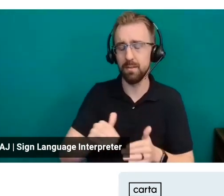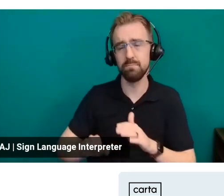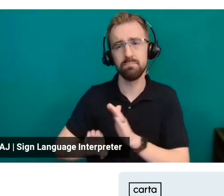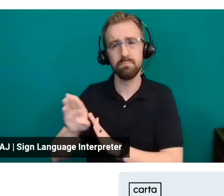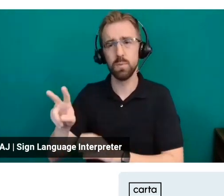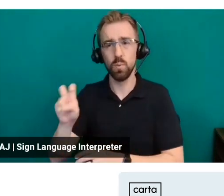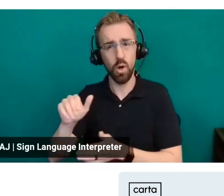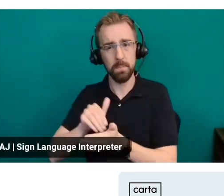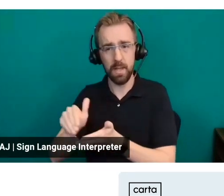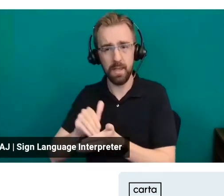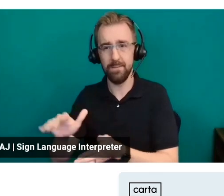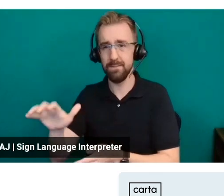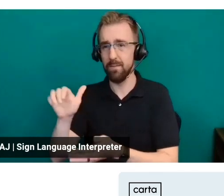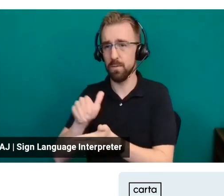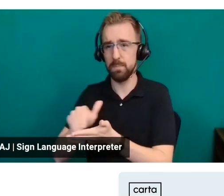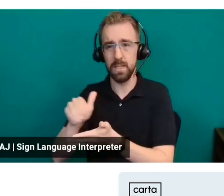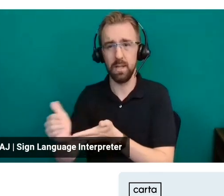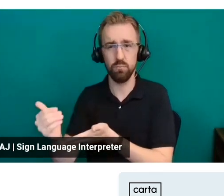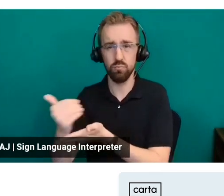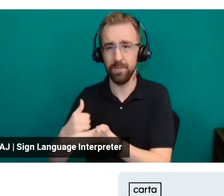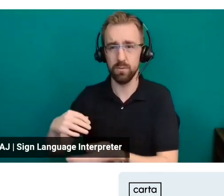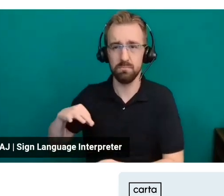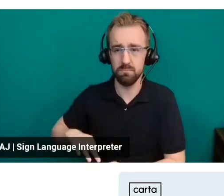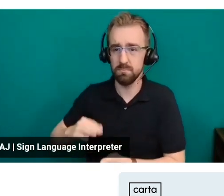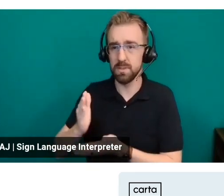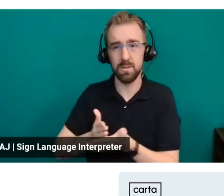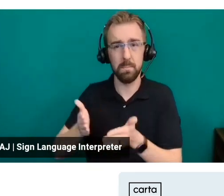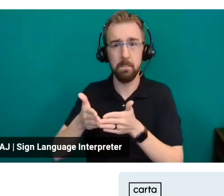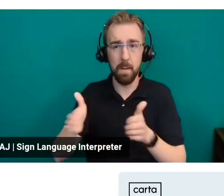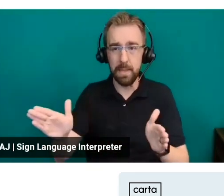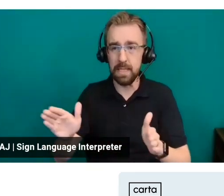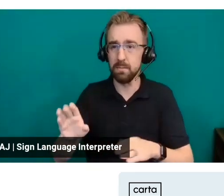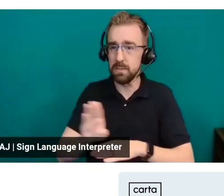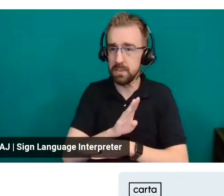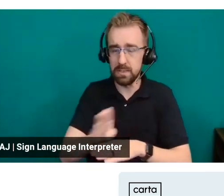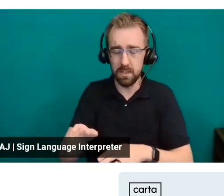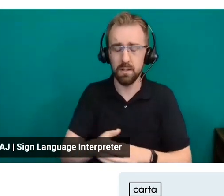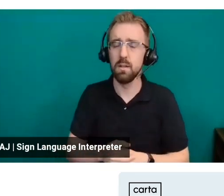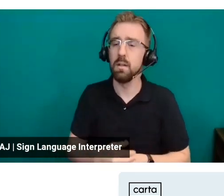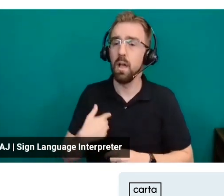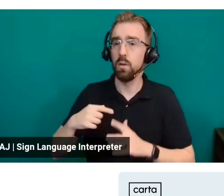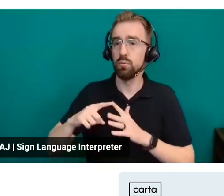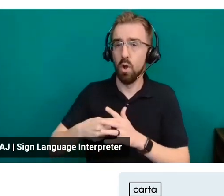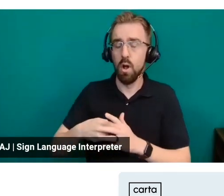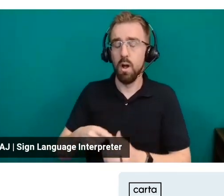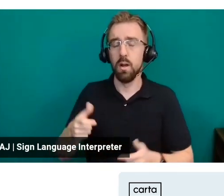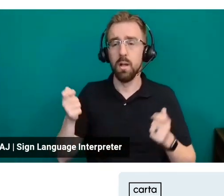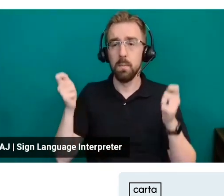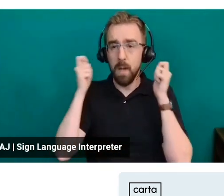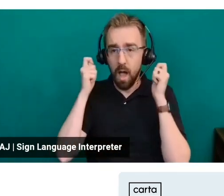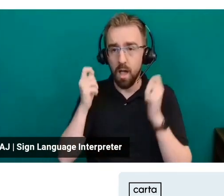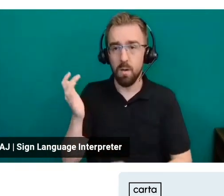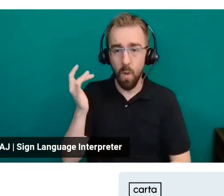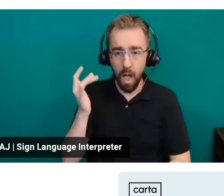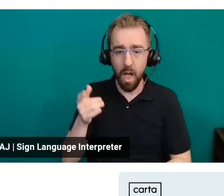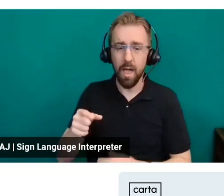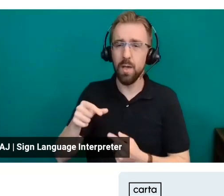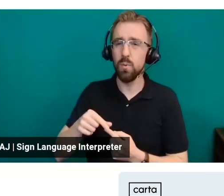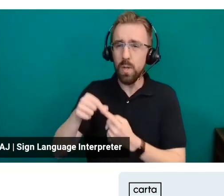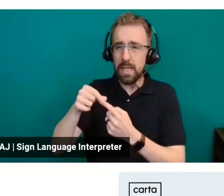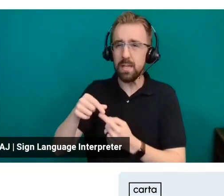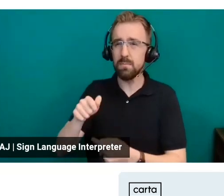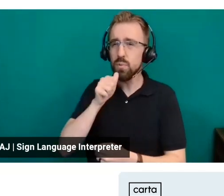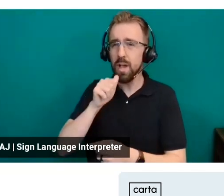200 million and 500 million in revenue, some even public. And then I started the podcast mainly because of our unique private